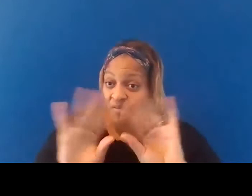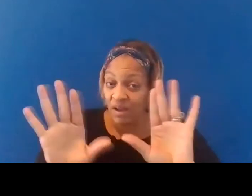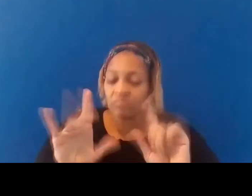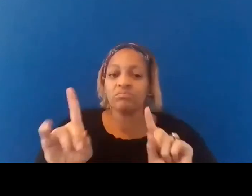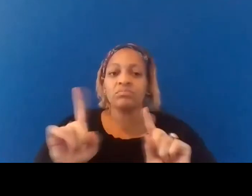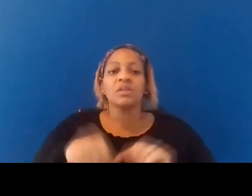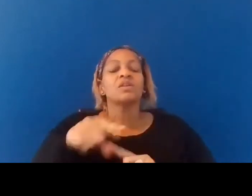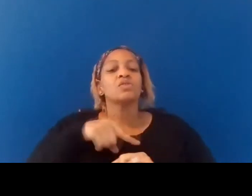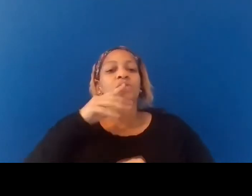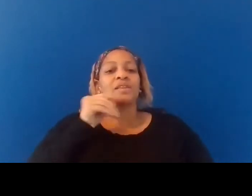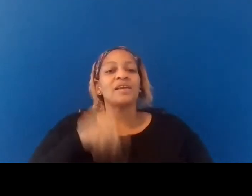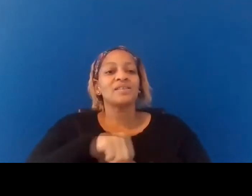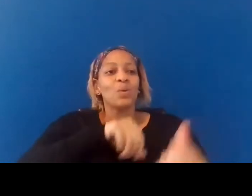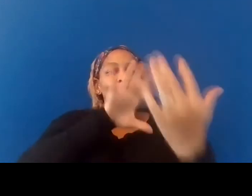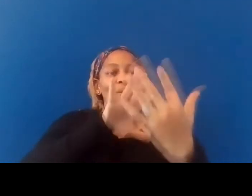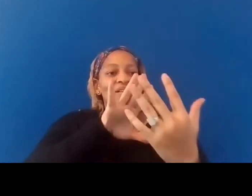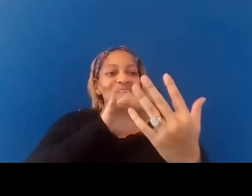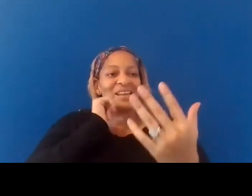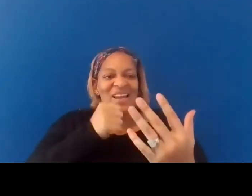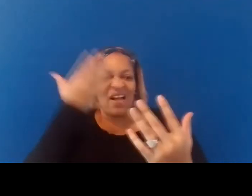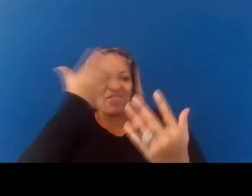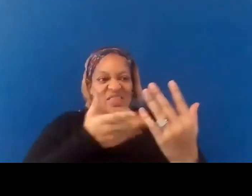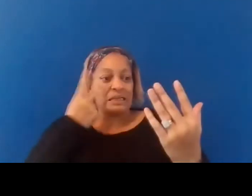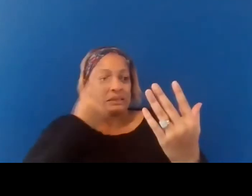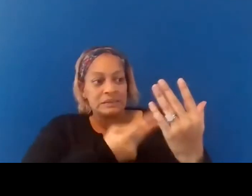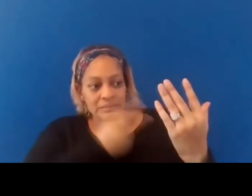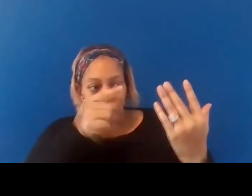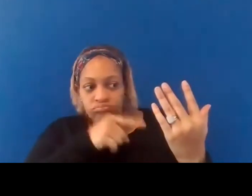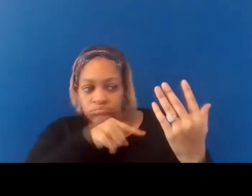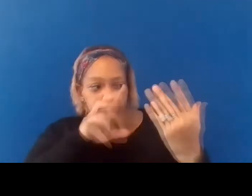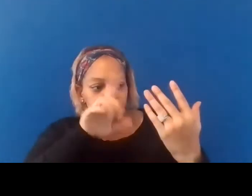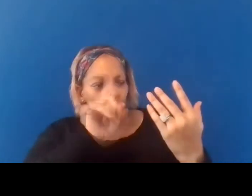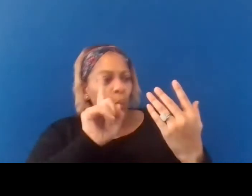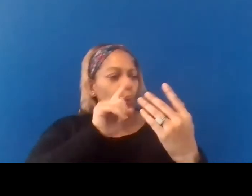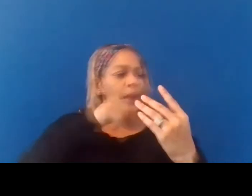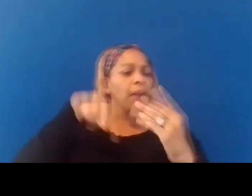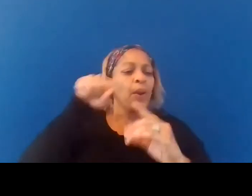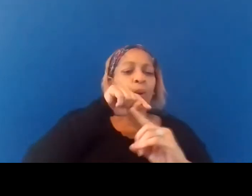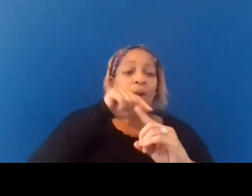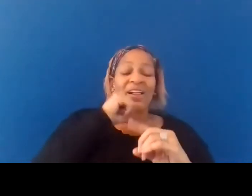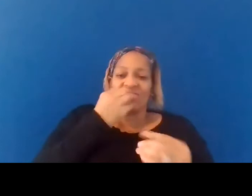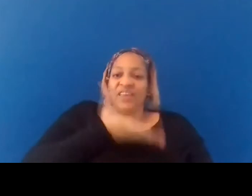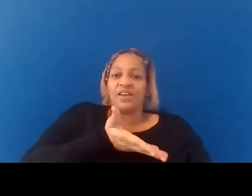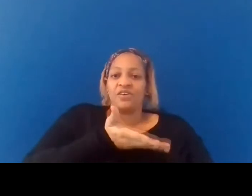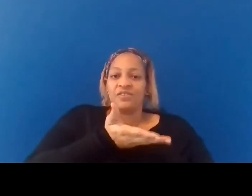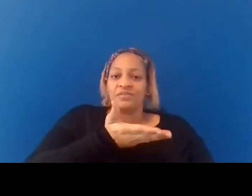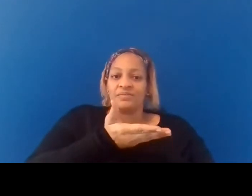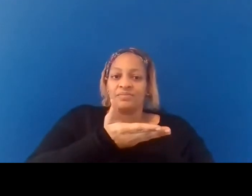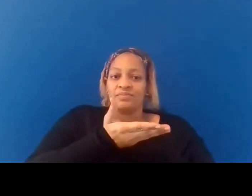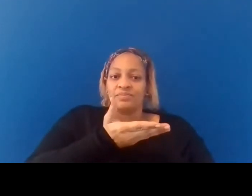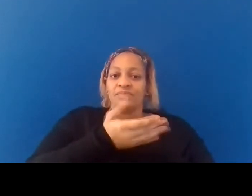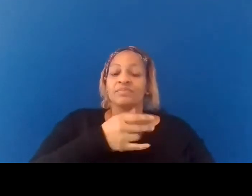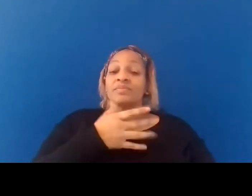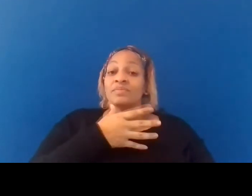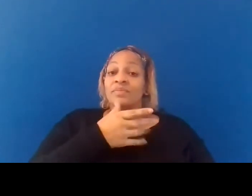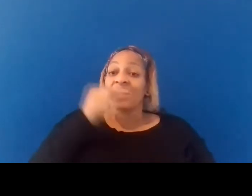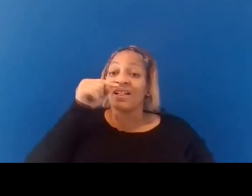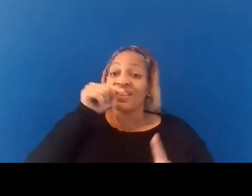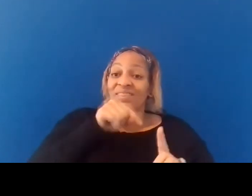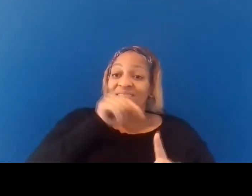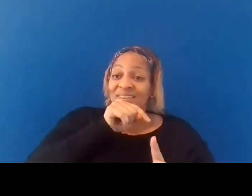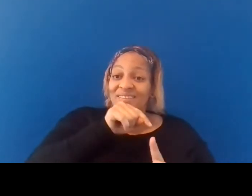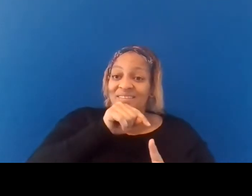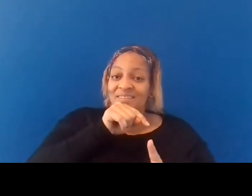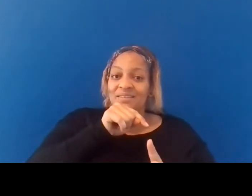invisible presence to which there are times that we are unaware of it. and it, the source of